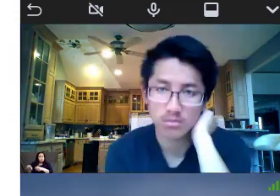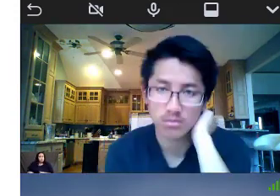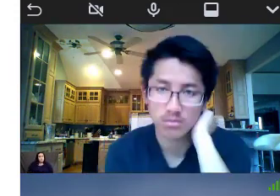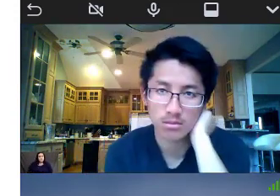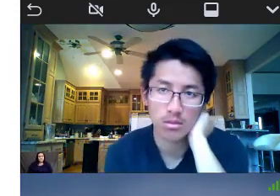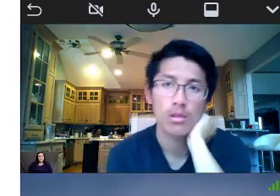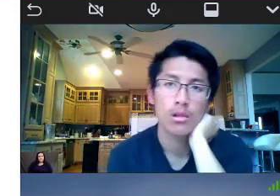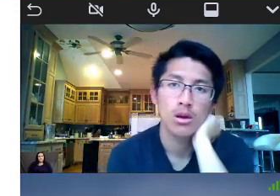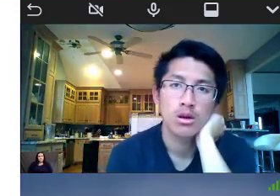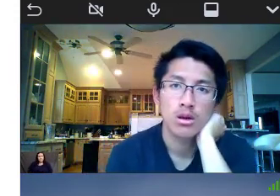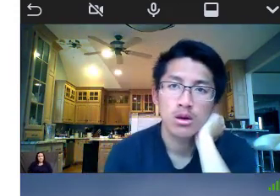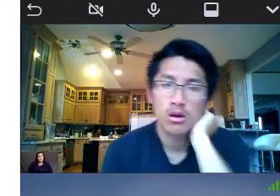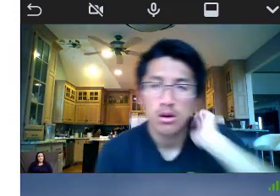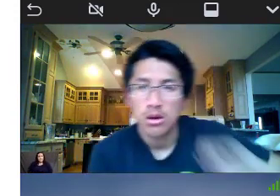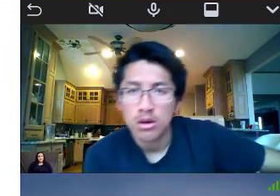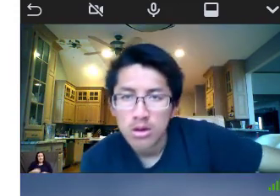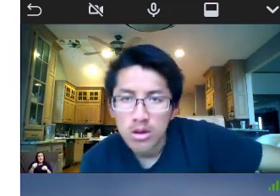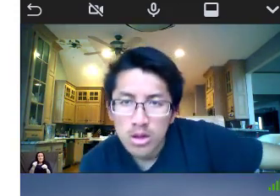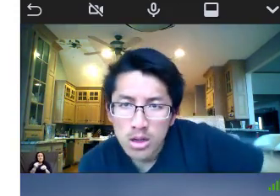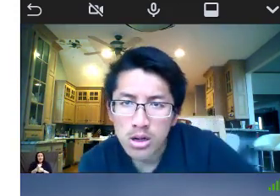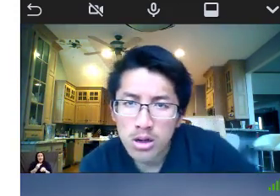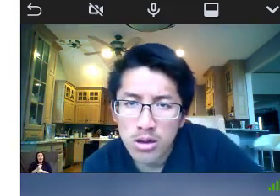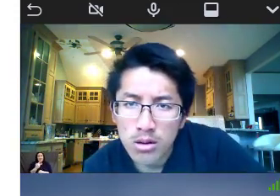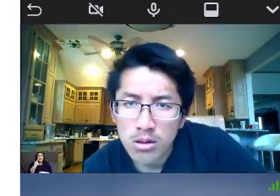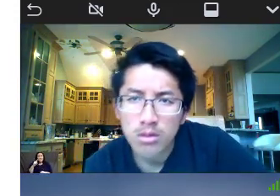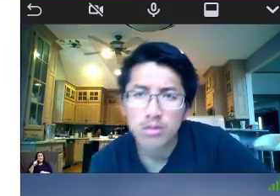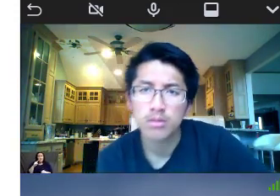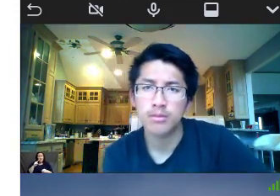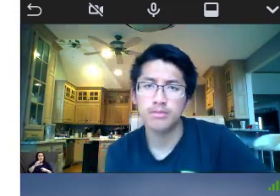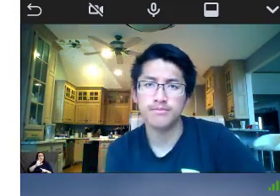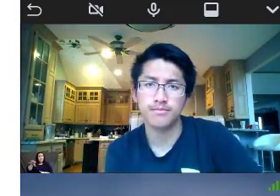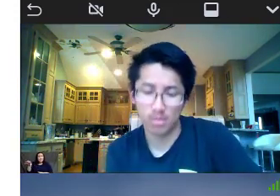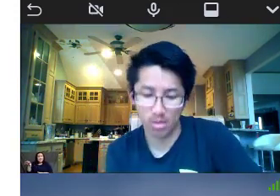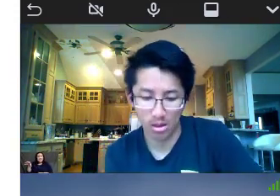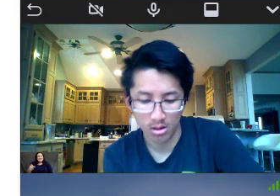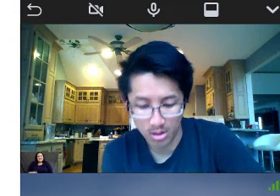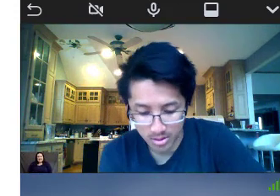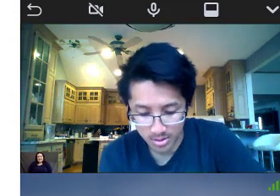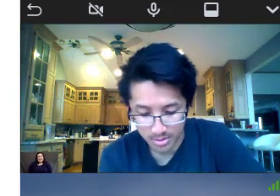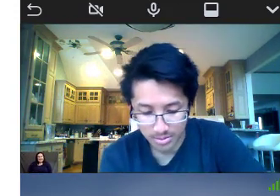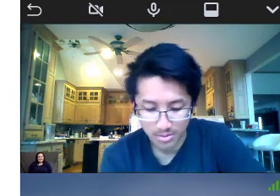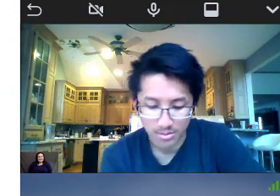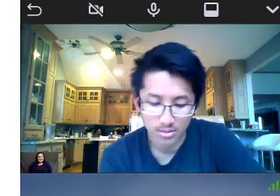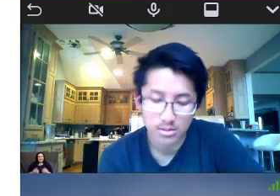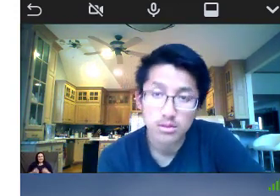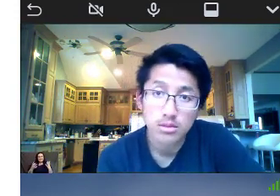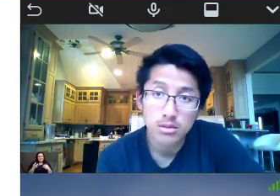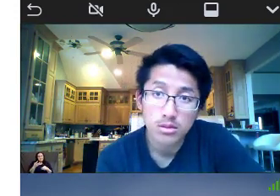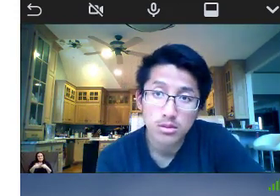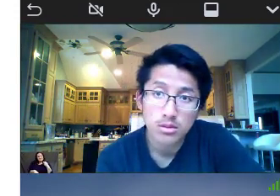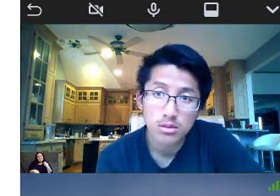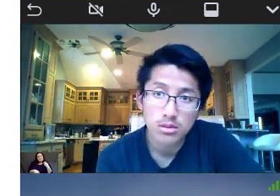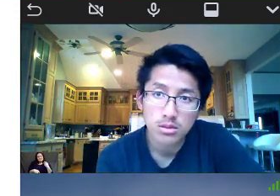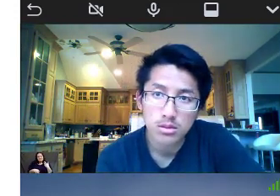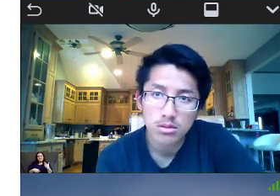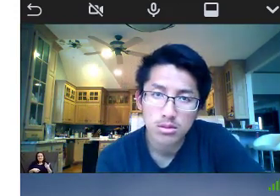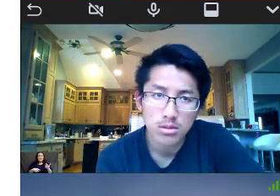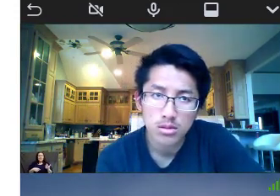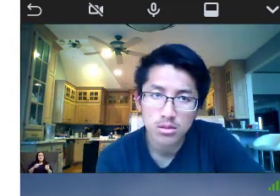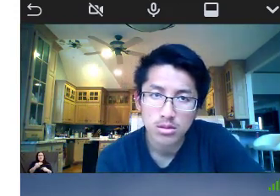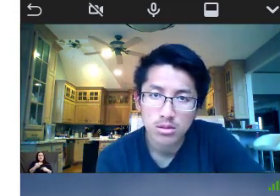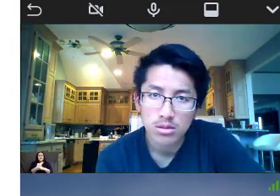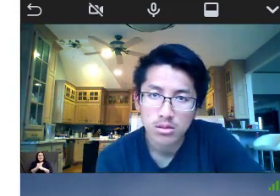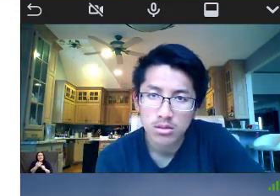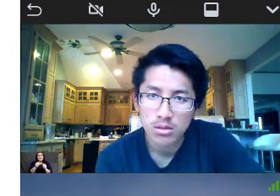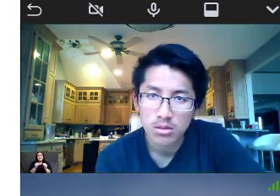the math, because the math is extremely difficult, because there's this kind of stochastic or random part of